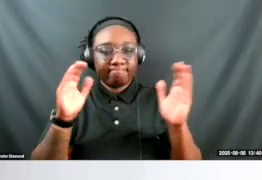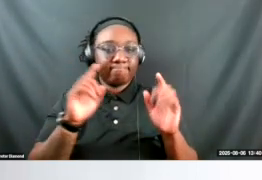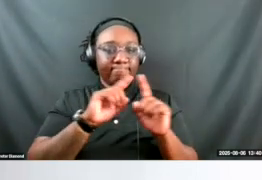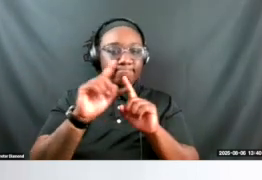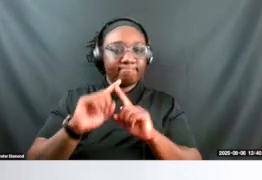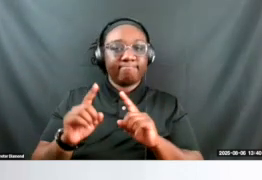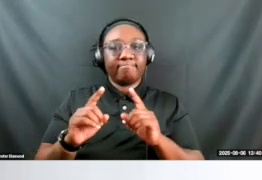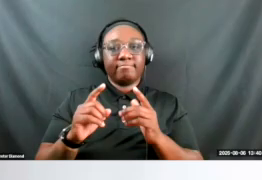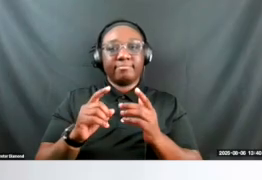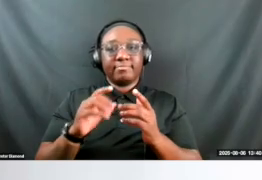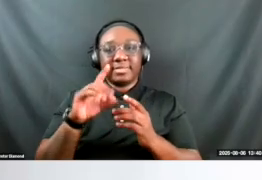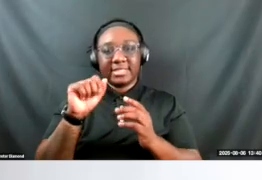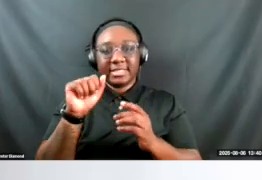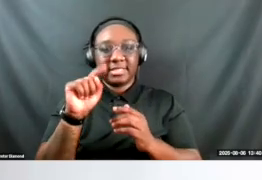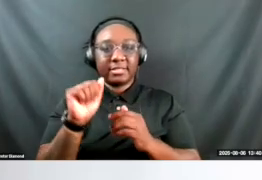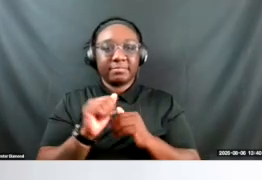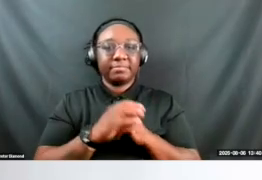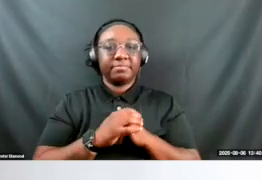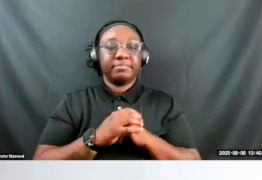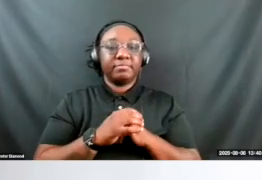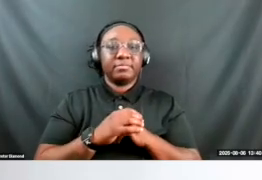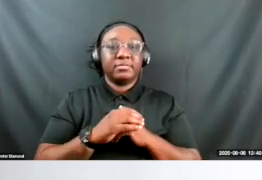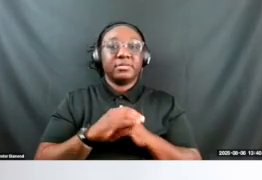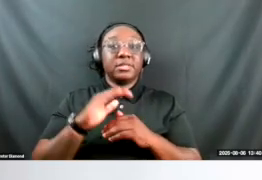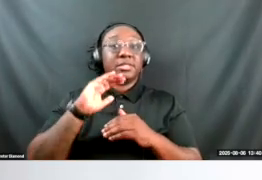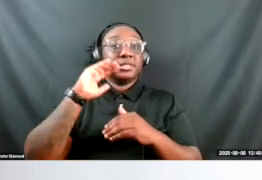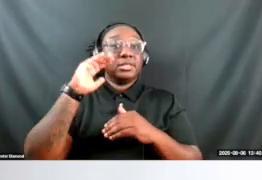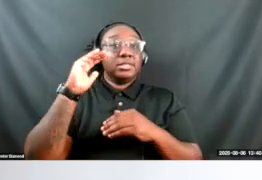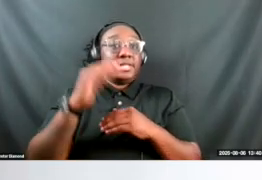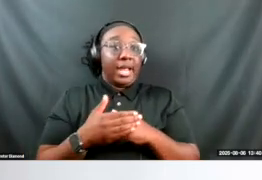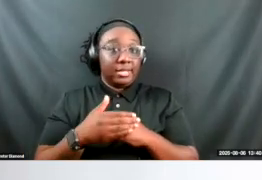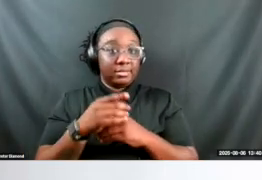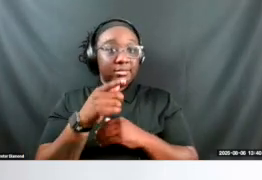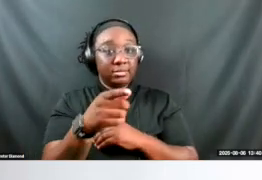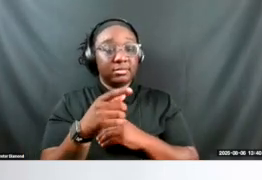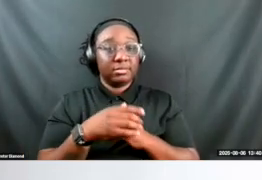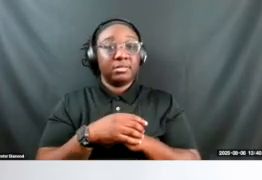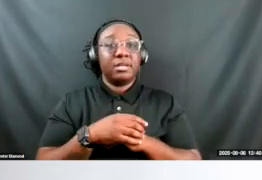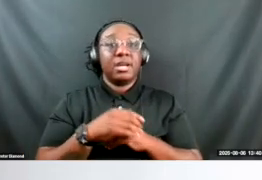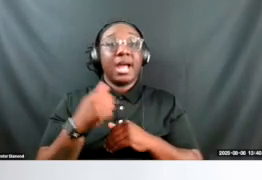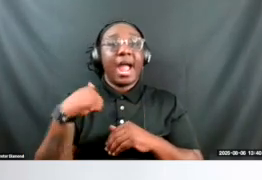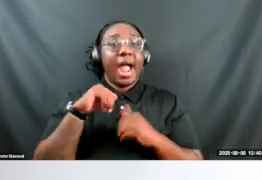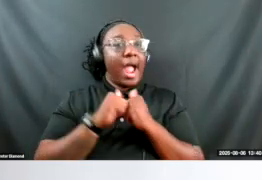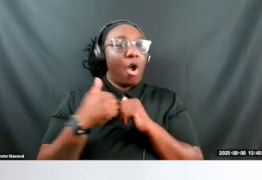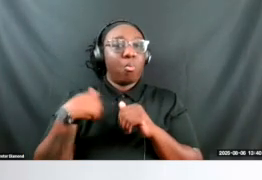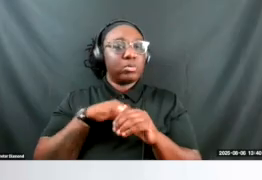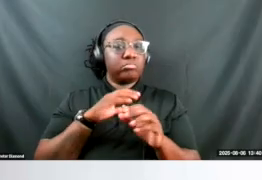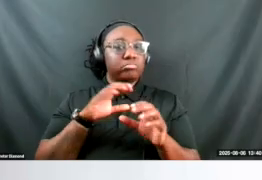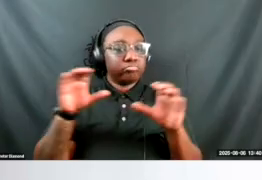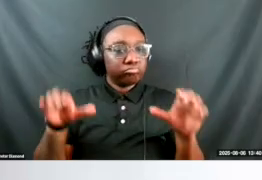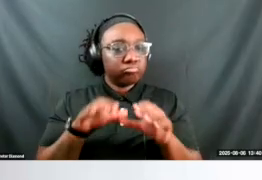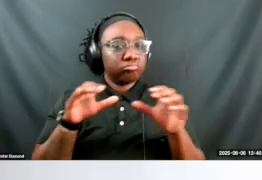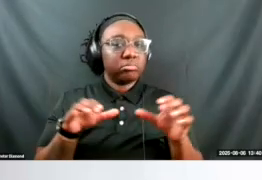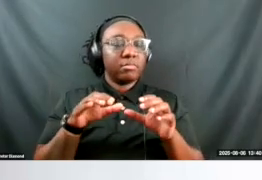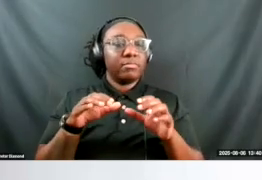Next, getting into more implementation alignment, CARB staff has received input that an aligned approved dealer list would